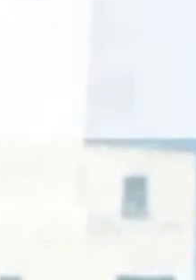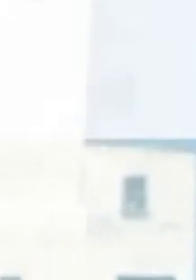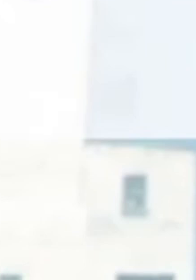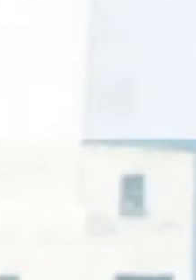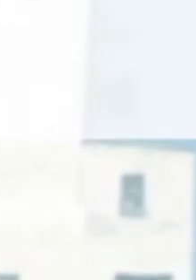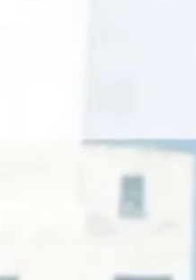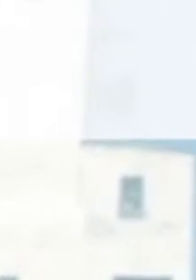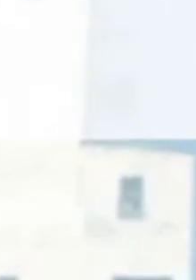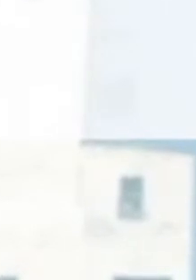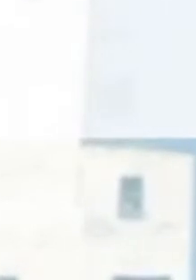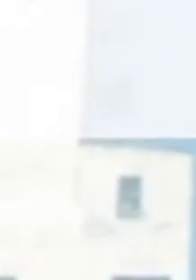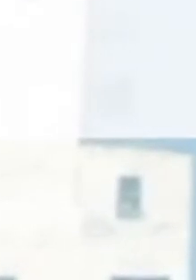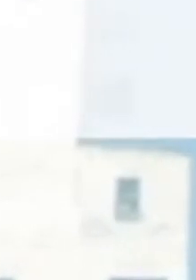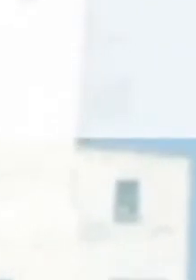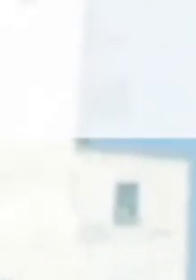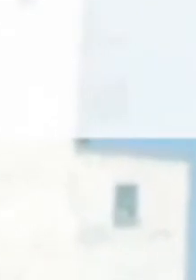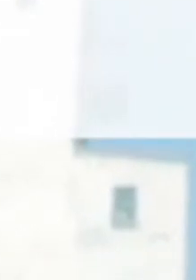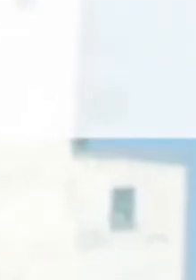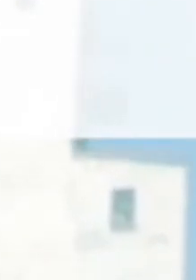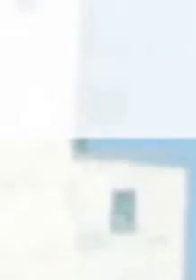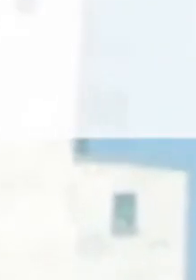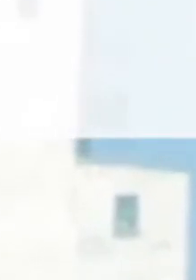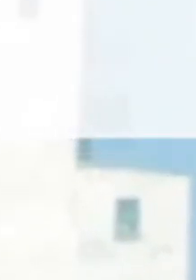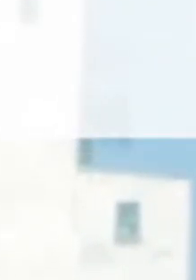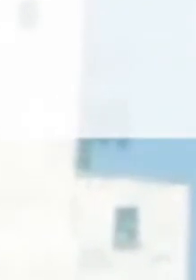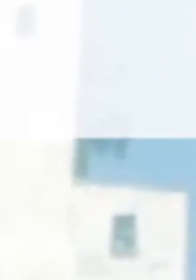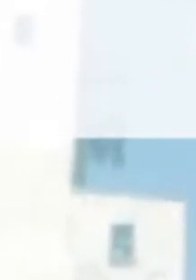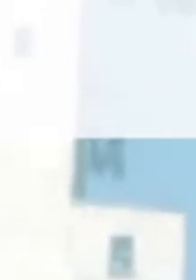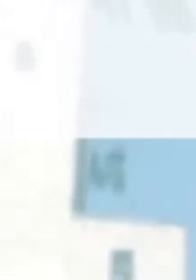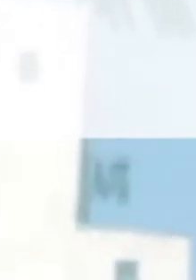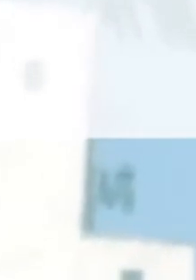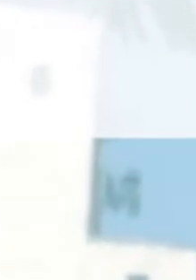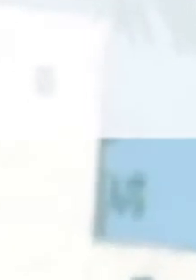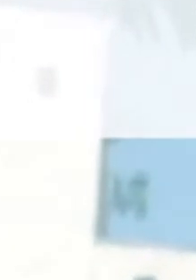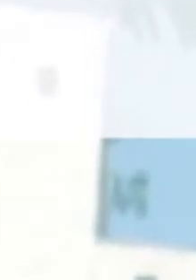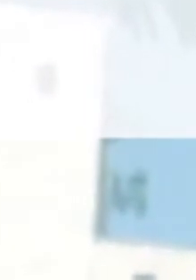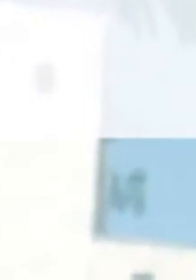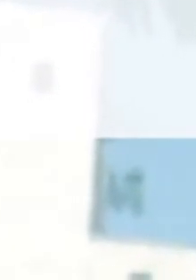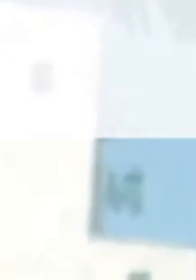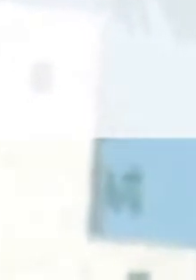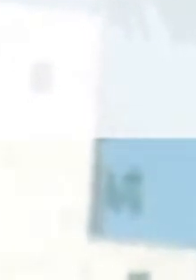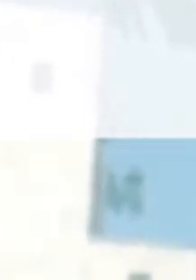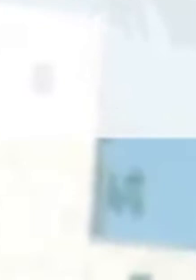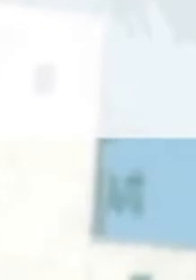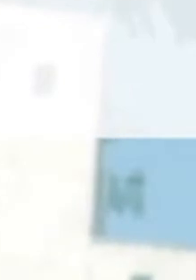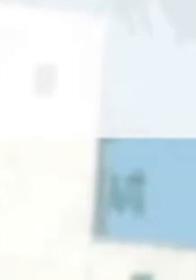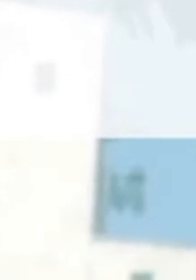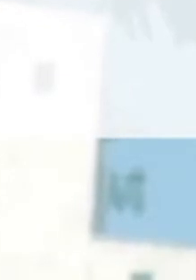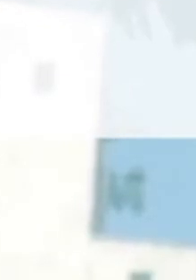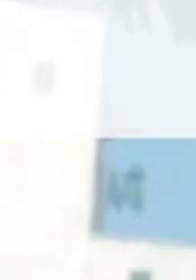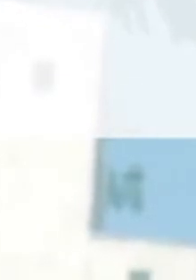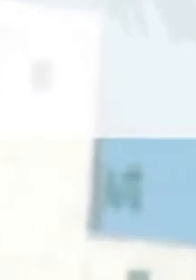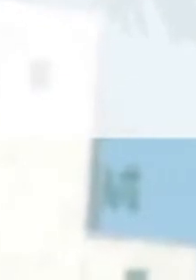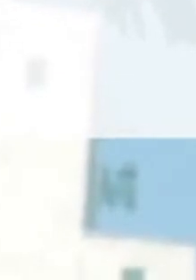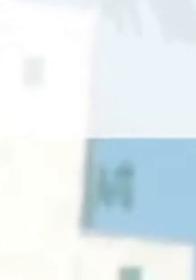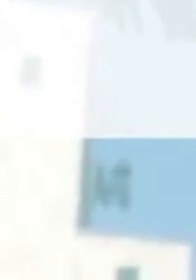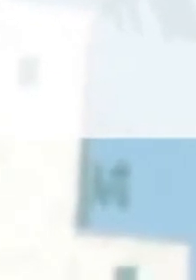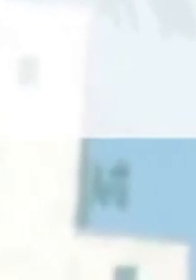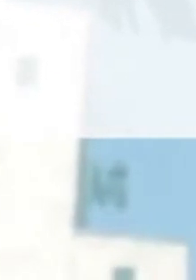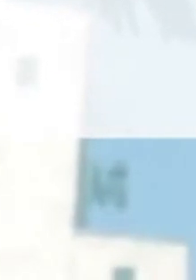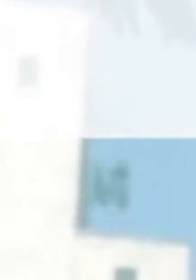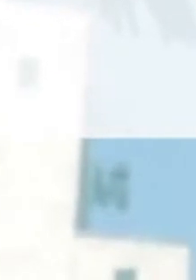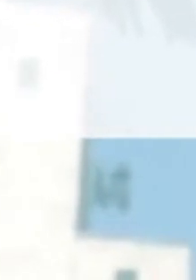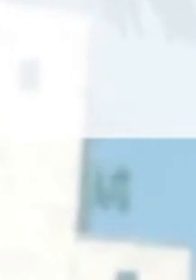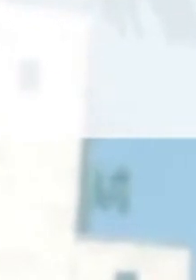Divine love flowing through me blesses and multiplies all that I give, all that I receive, and all that I am.